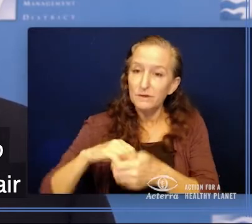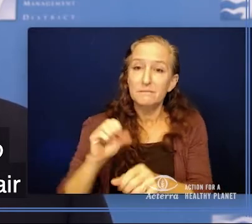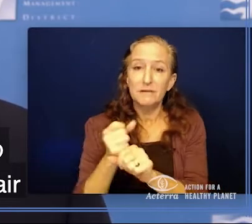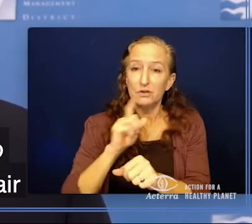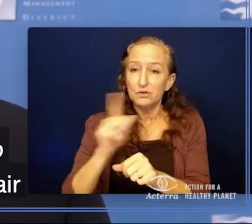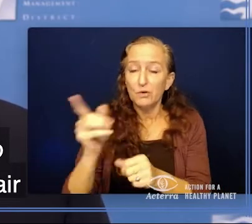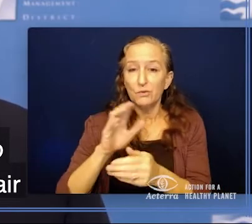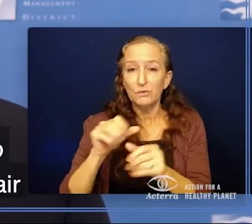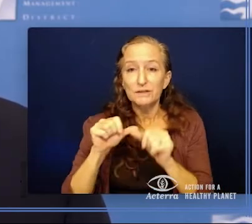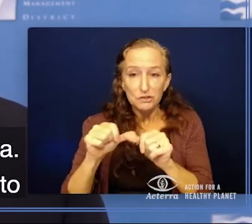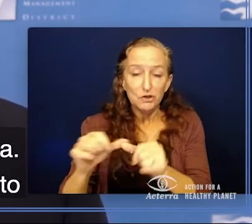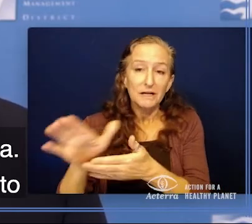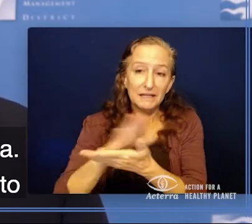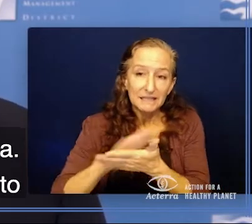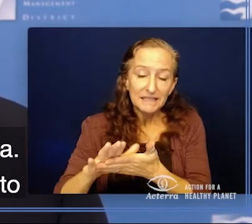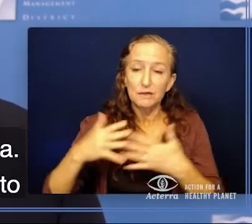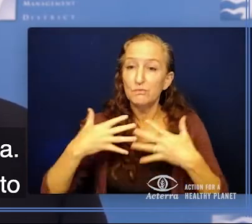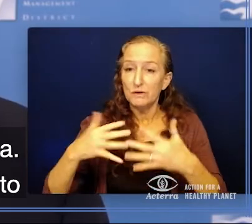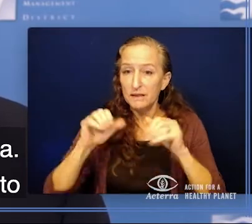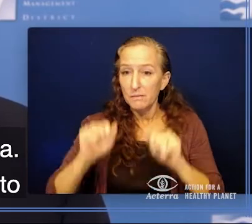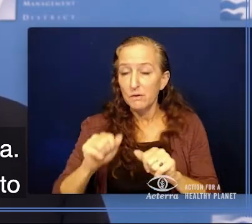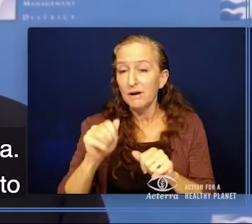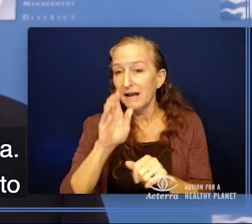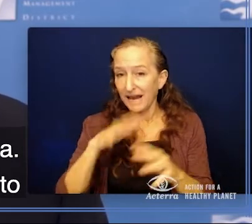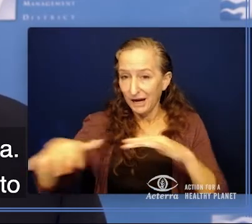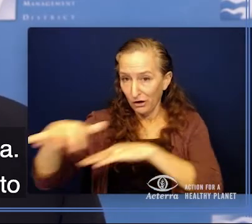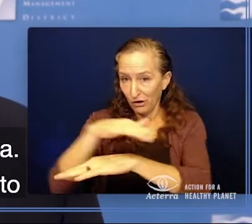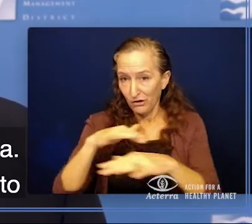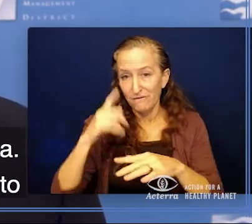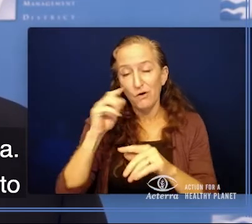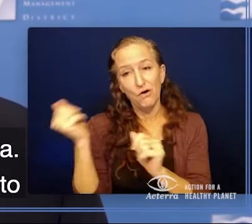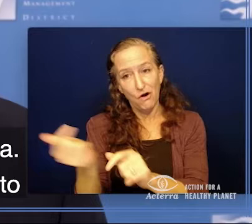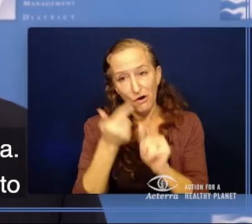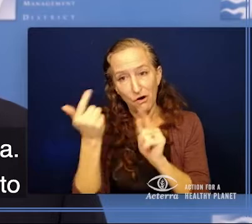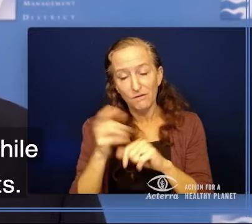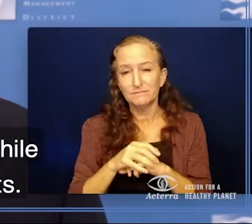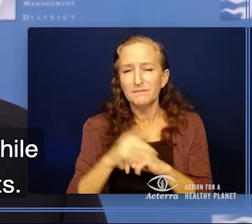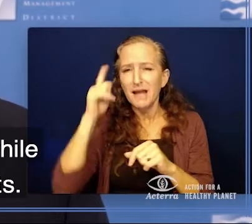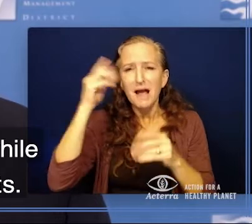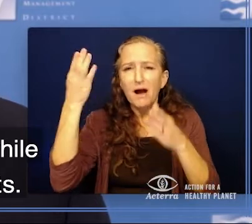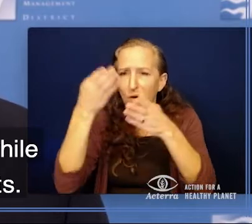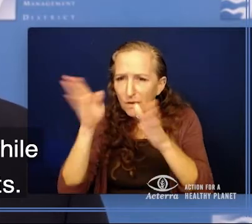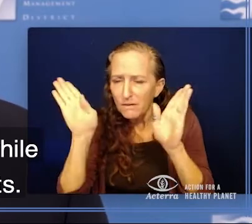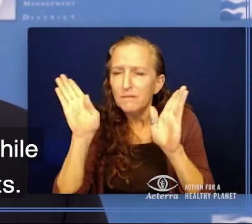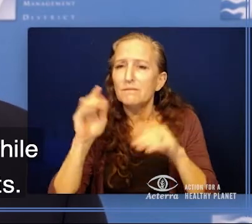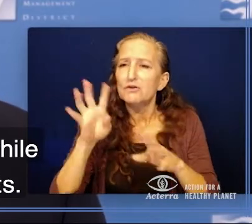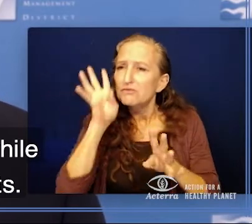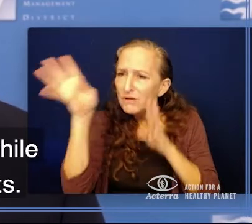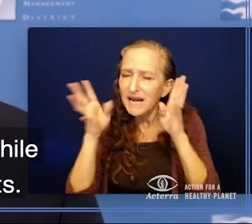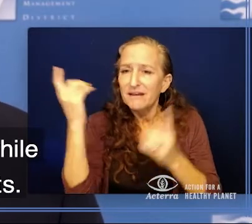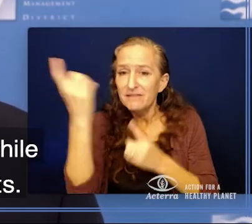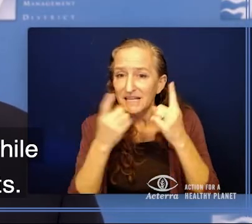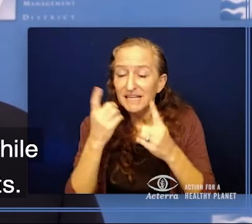clean, breathable air for everyone in the Bay Area. And out-of-the-box thinking to keep our region productive